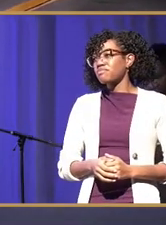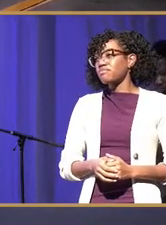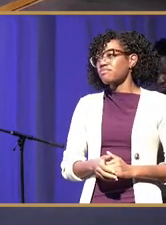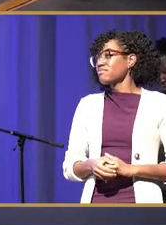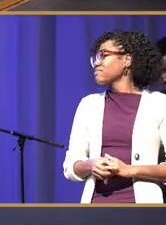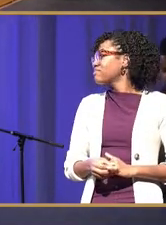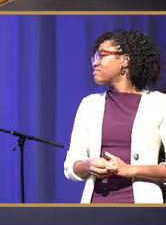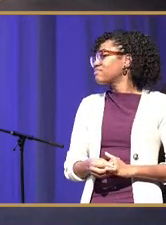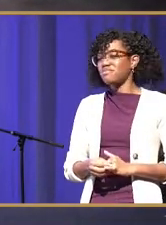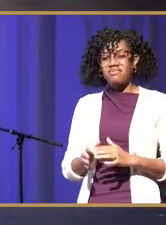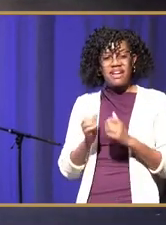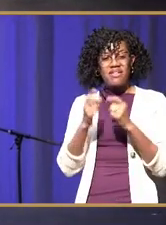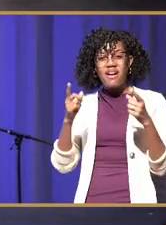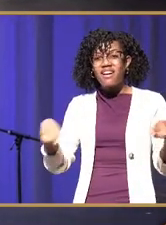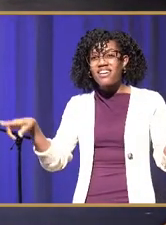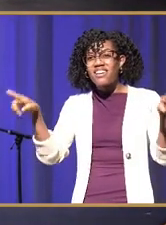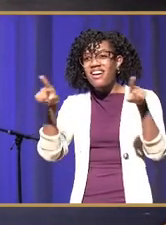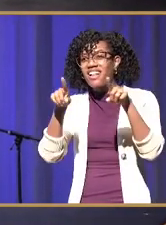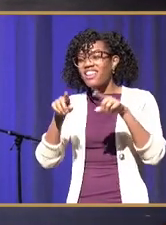How are you all?